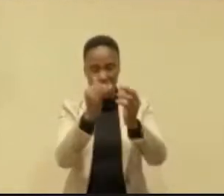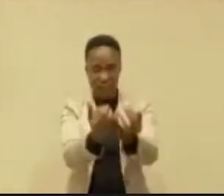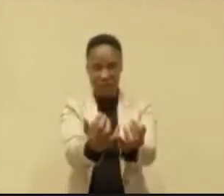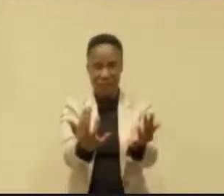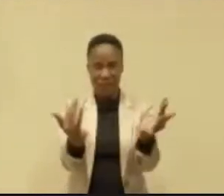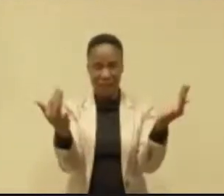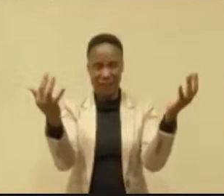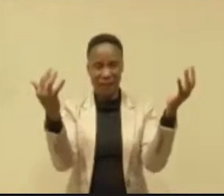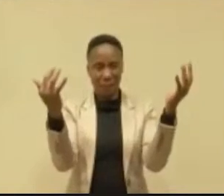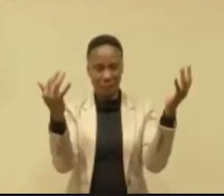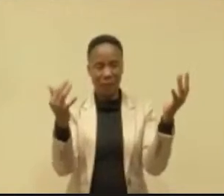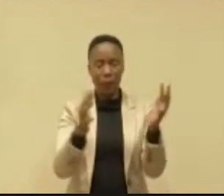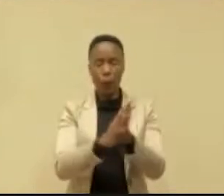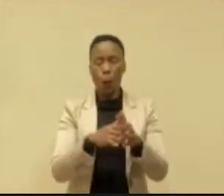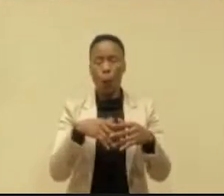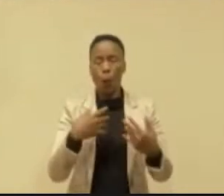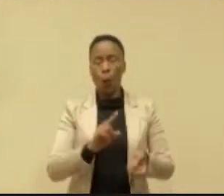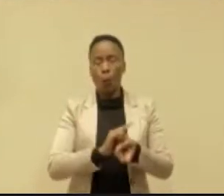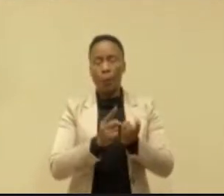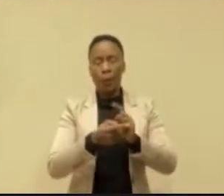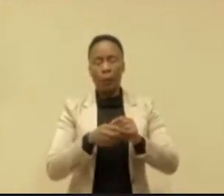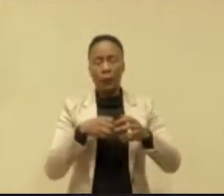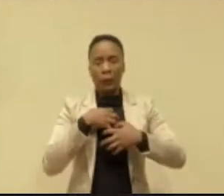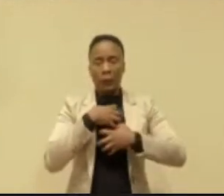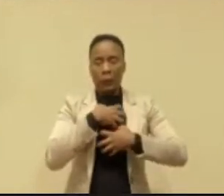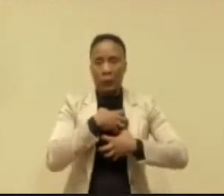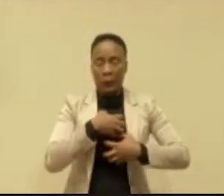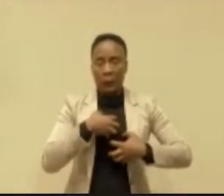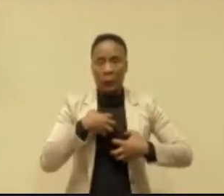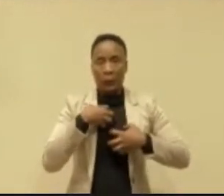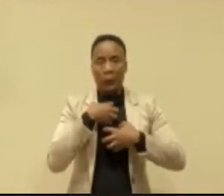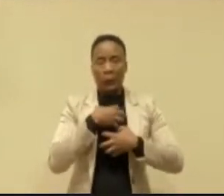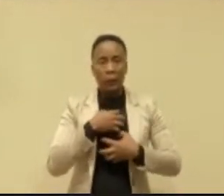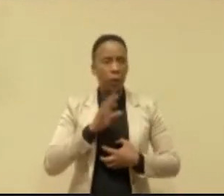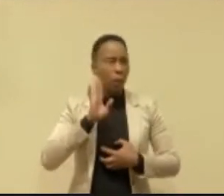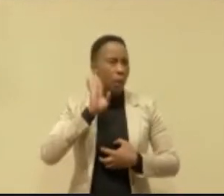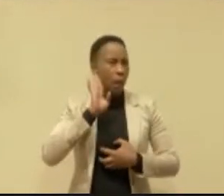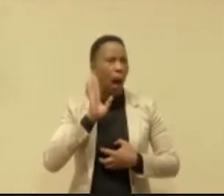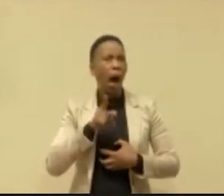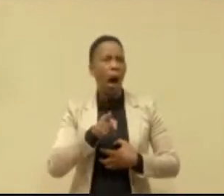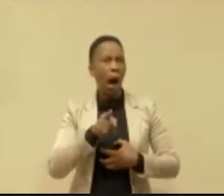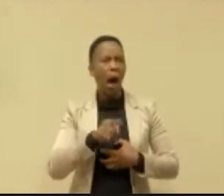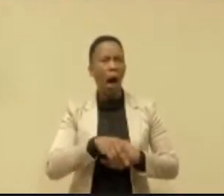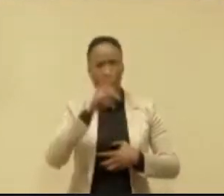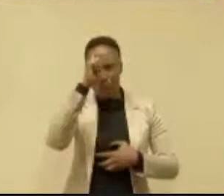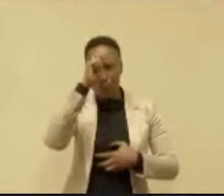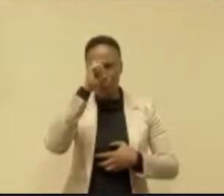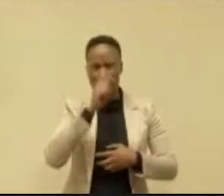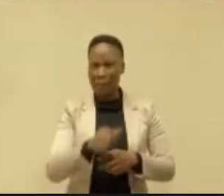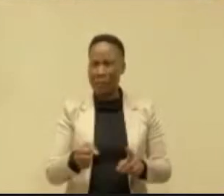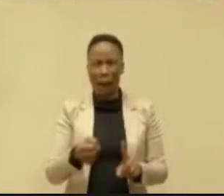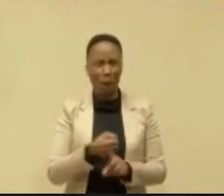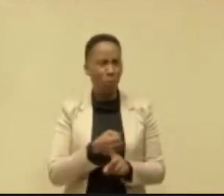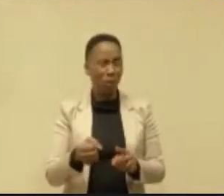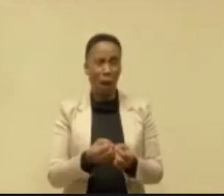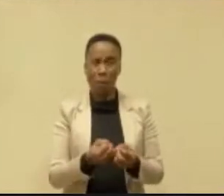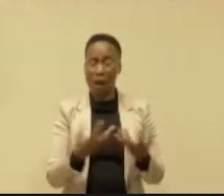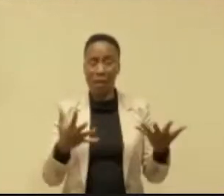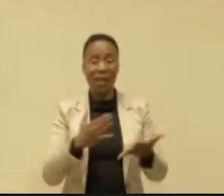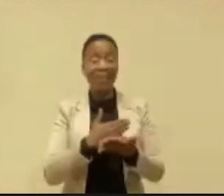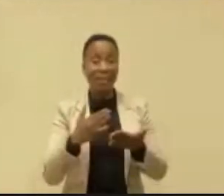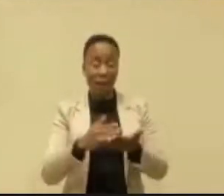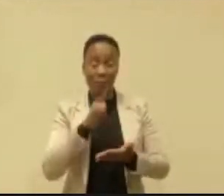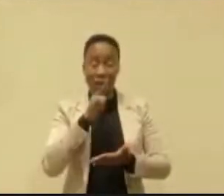emotional when you hear how those boys have been abused some will tell you honorable chair and